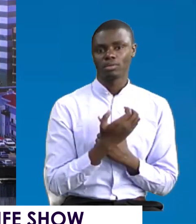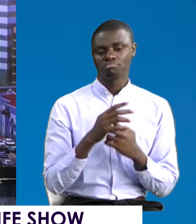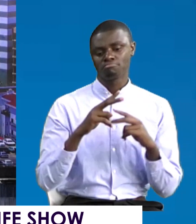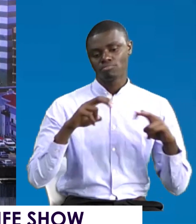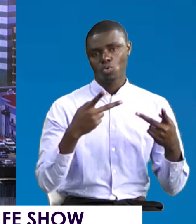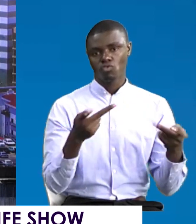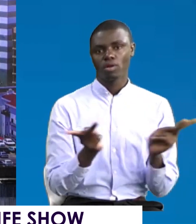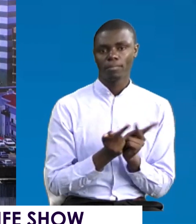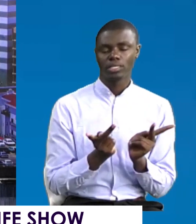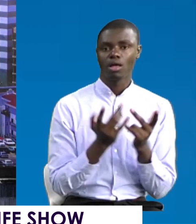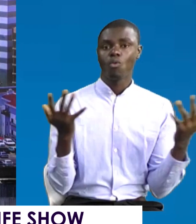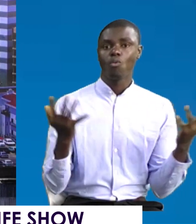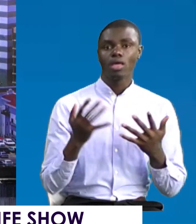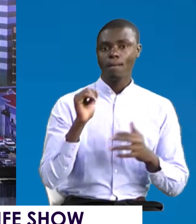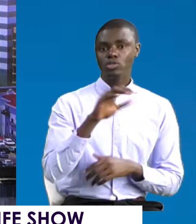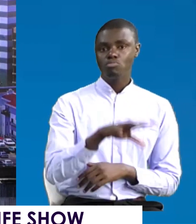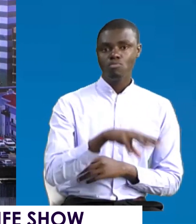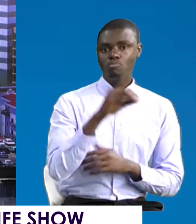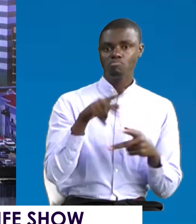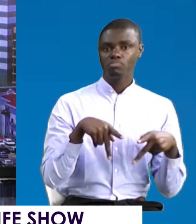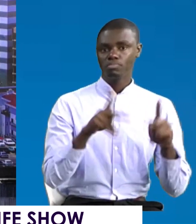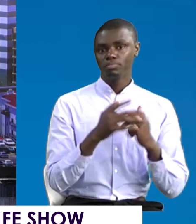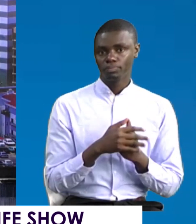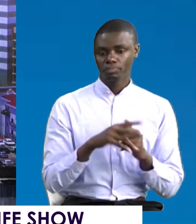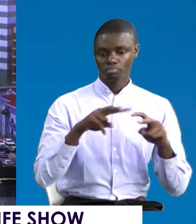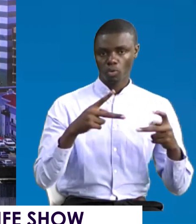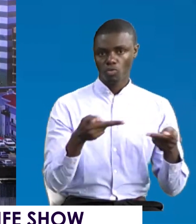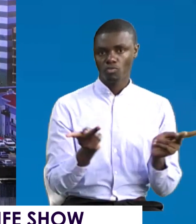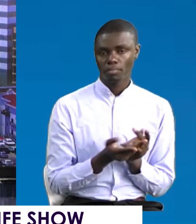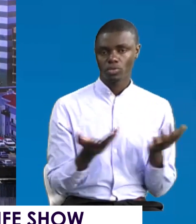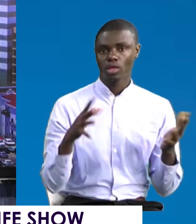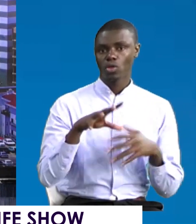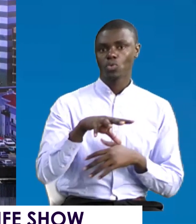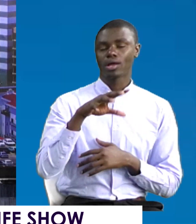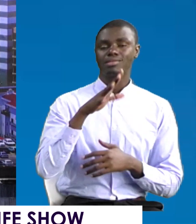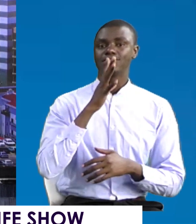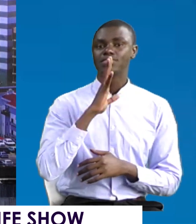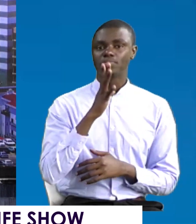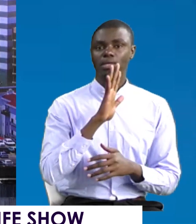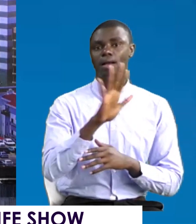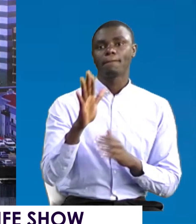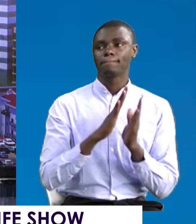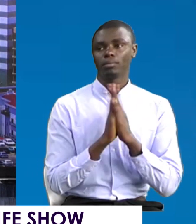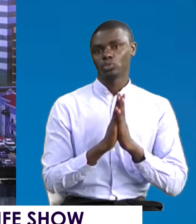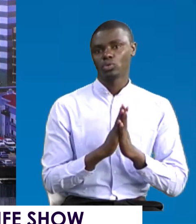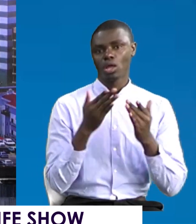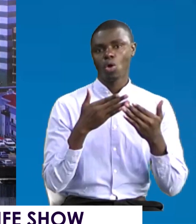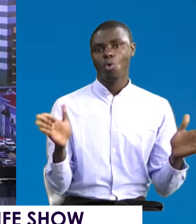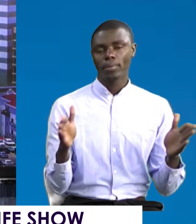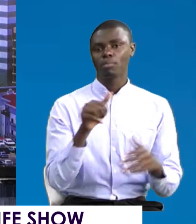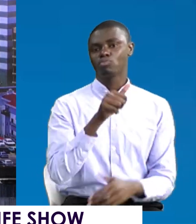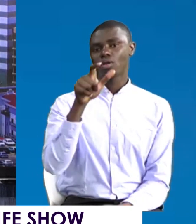Look for places where you can find permission. Look for a place where you can speak out your story. Open